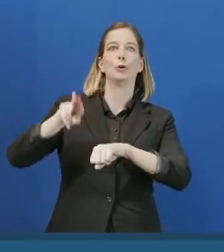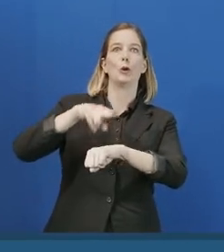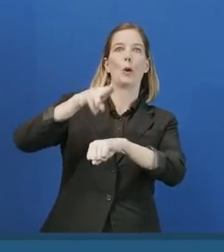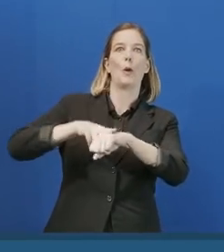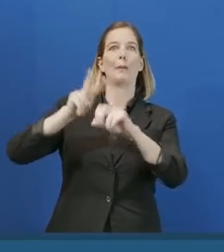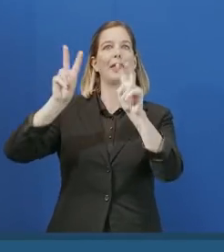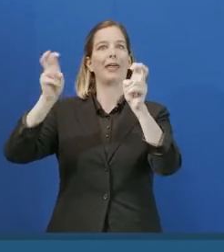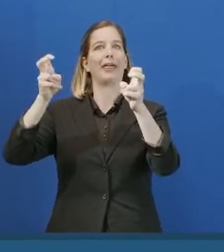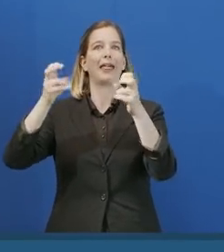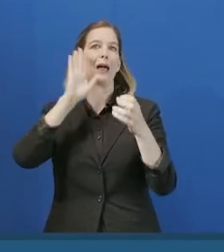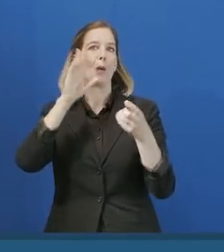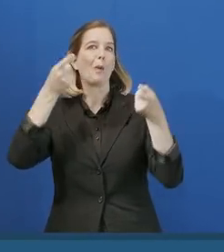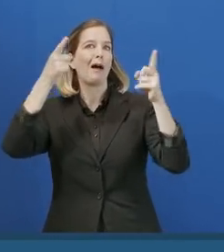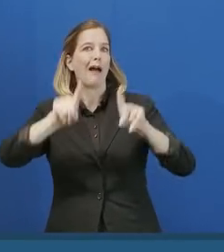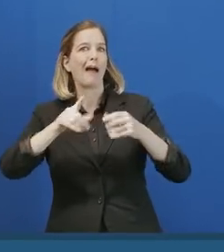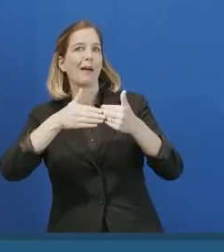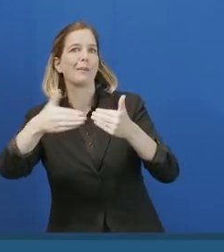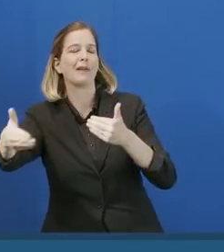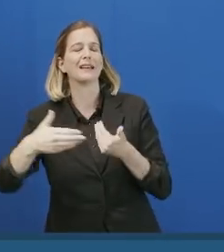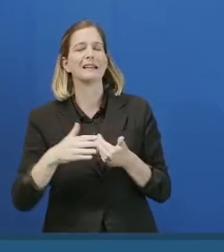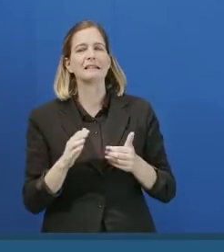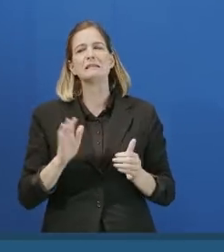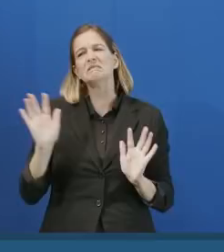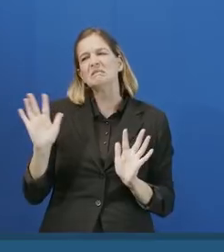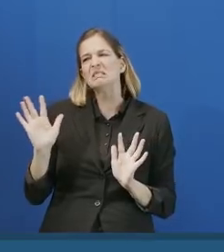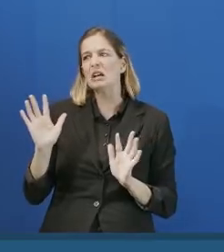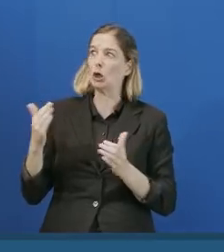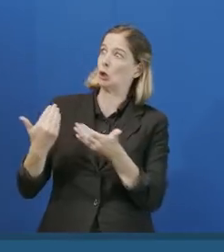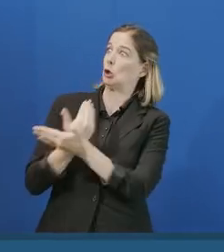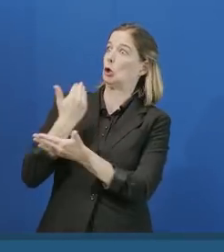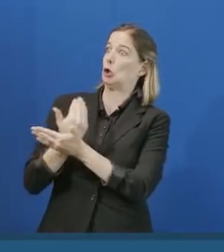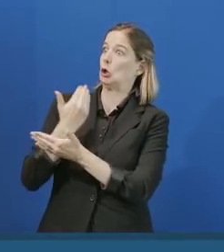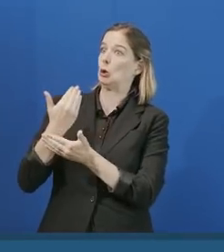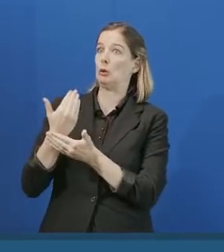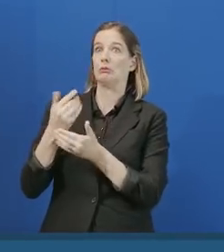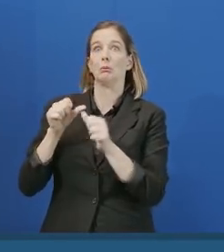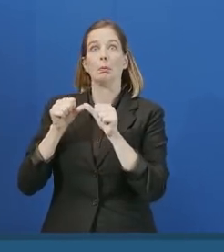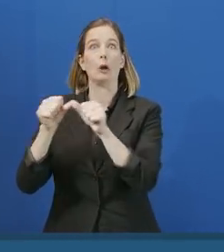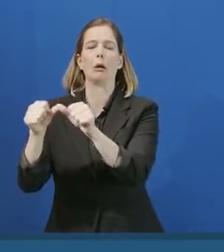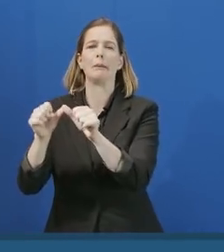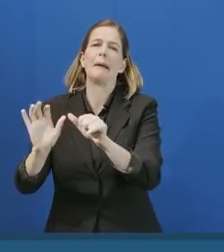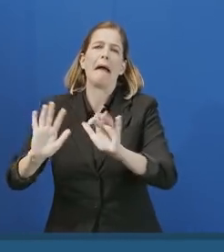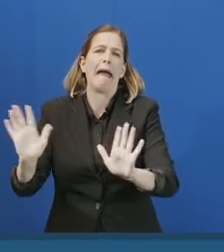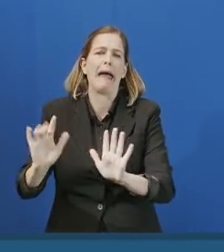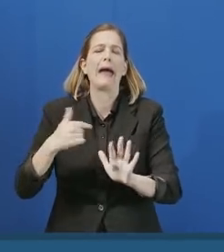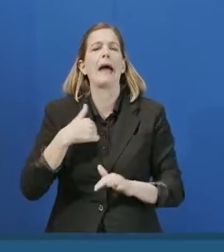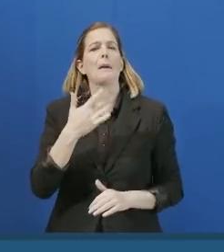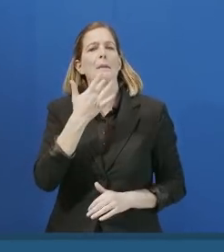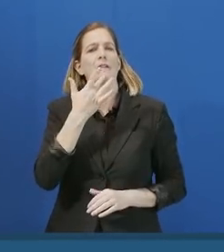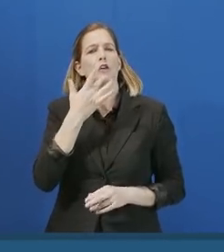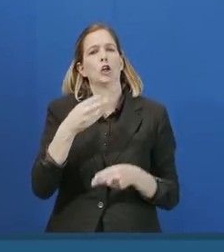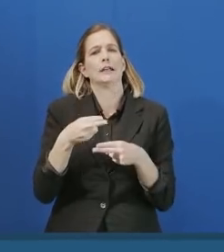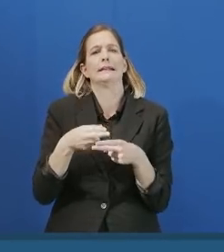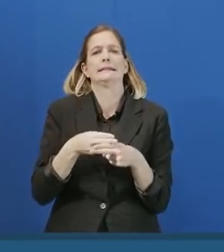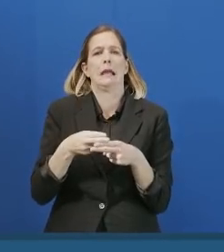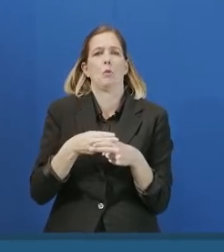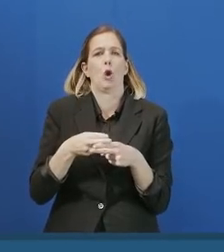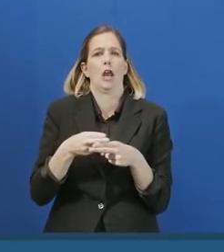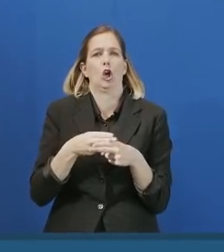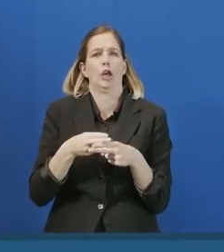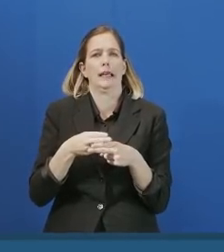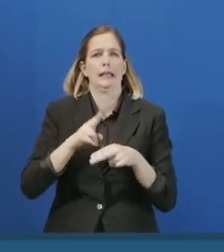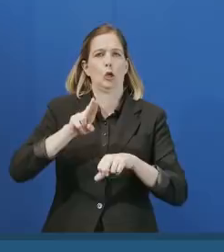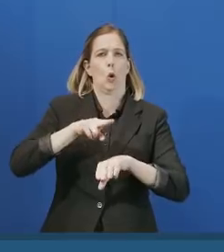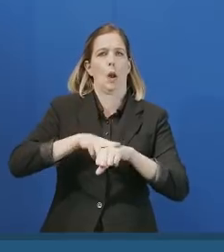more as a temporary normal. And when you do walk in to one of those opened restaurants for